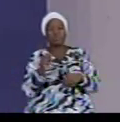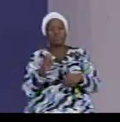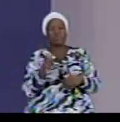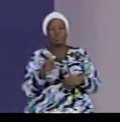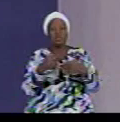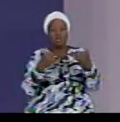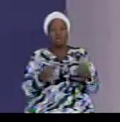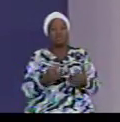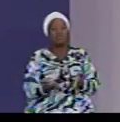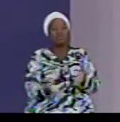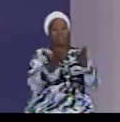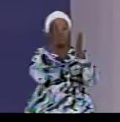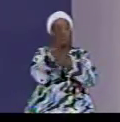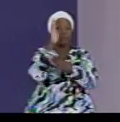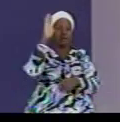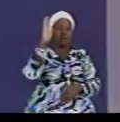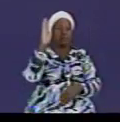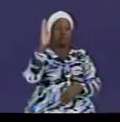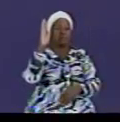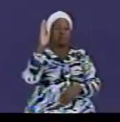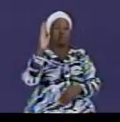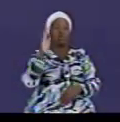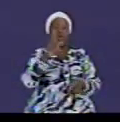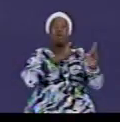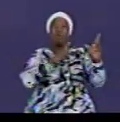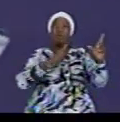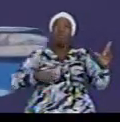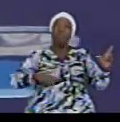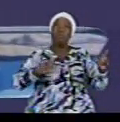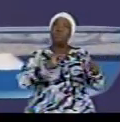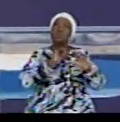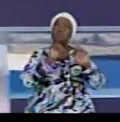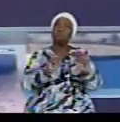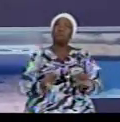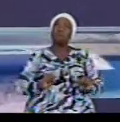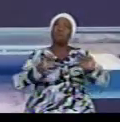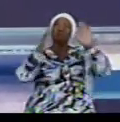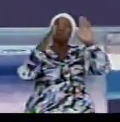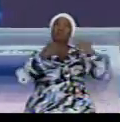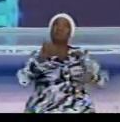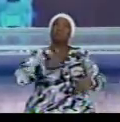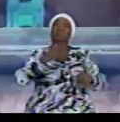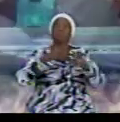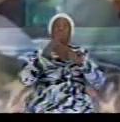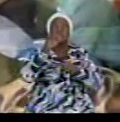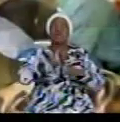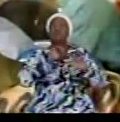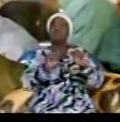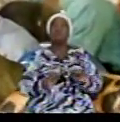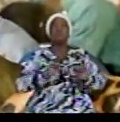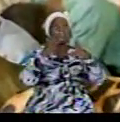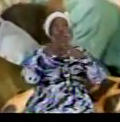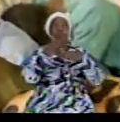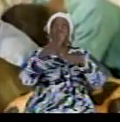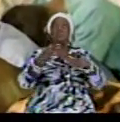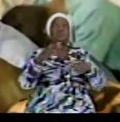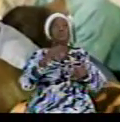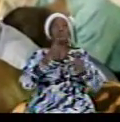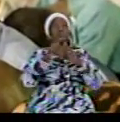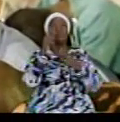hand. Lord, I give over myself unto you. I surrender myself unto